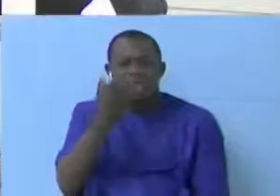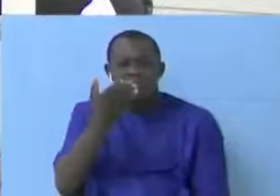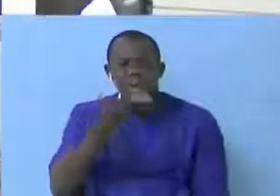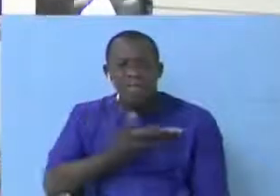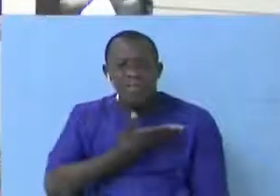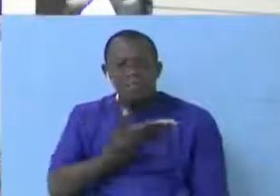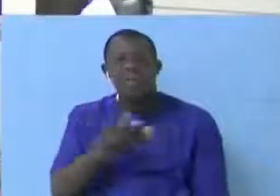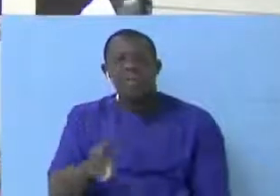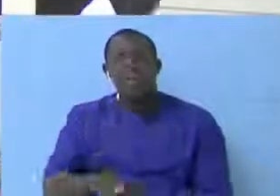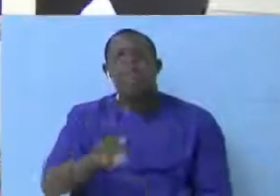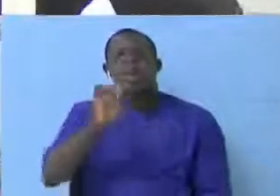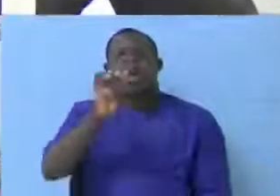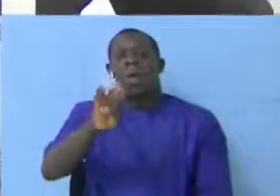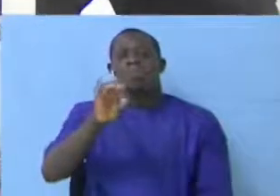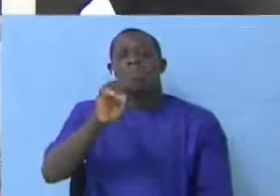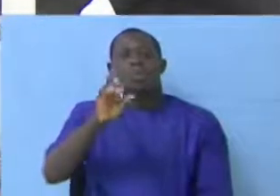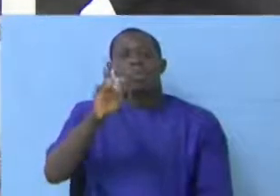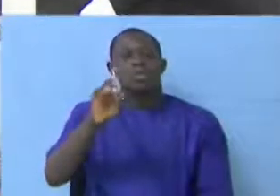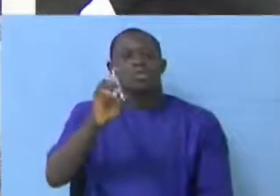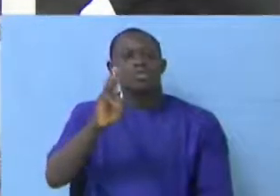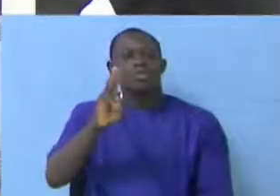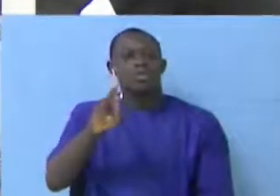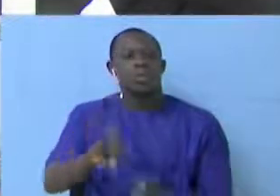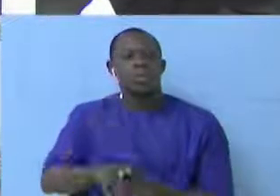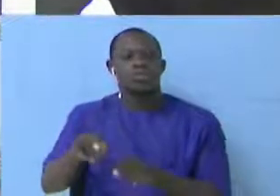Modunjai, he was covered in a white cloth. He